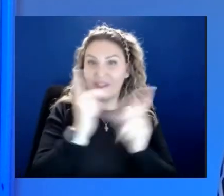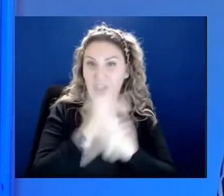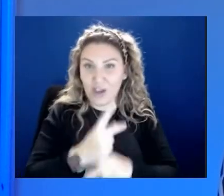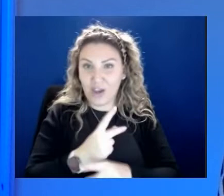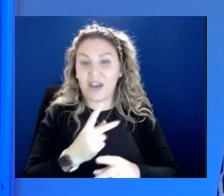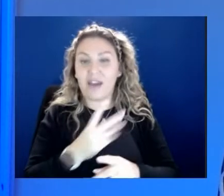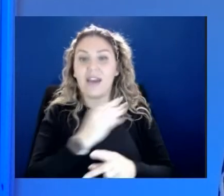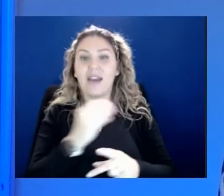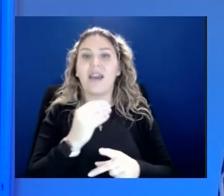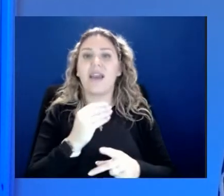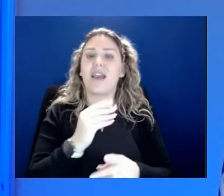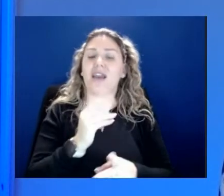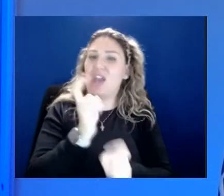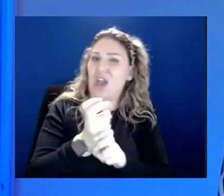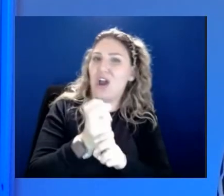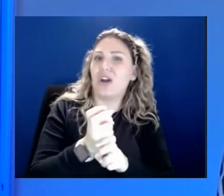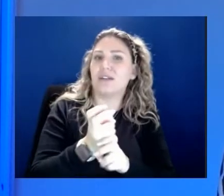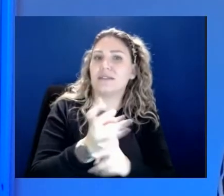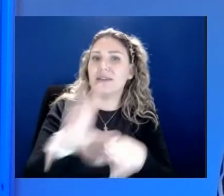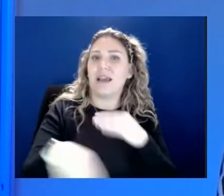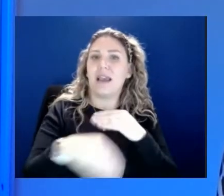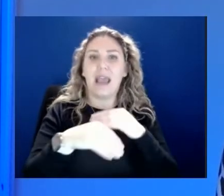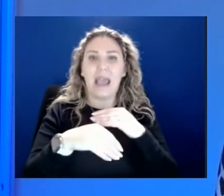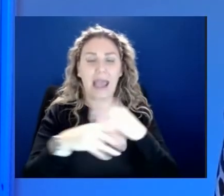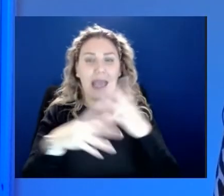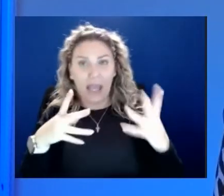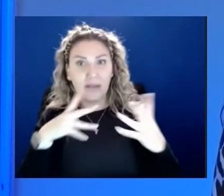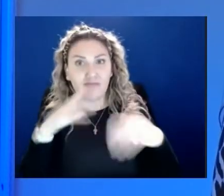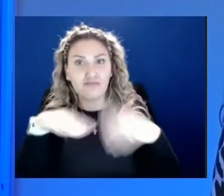and add access here at the University of Kansas Health System.